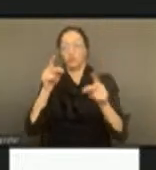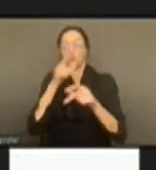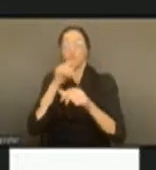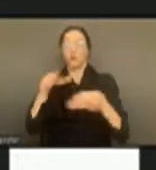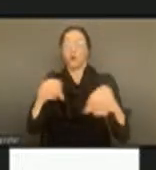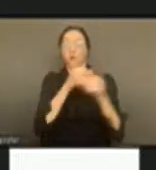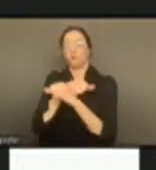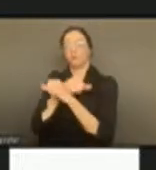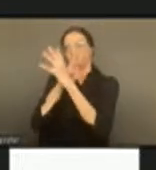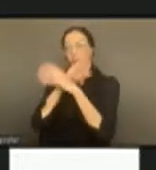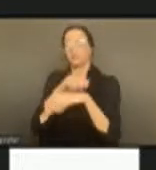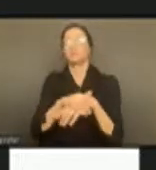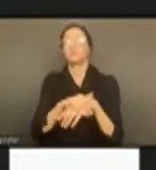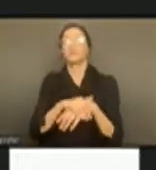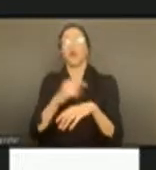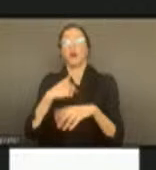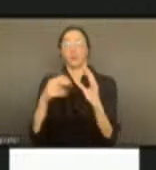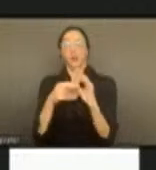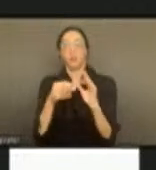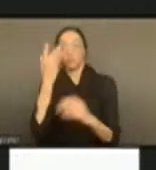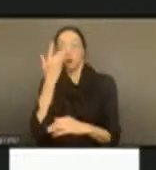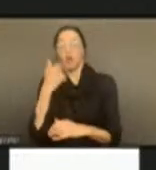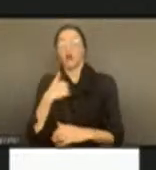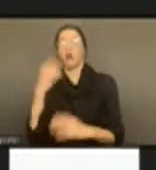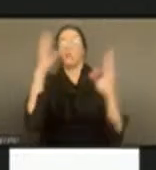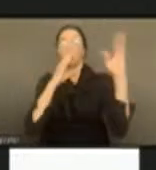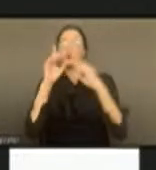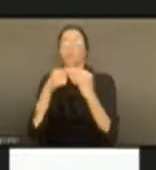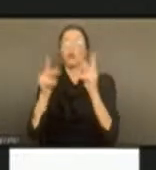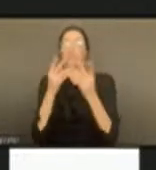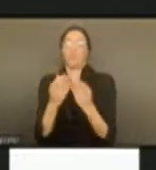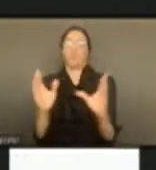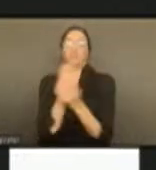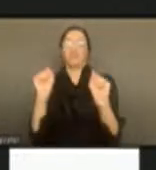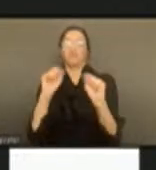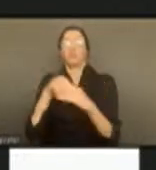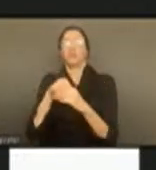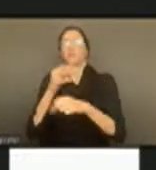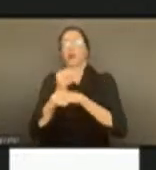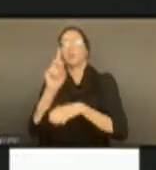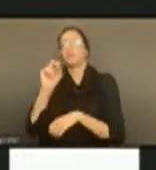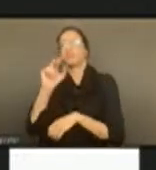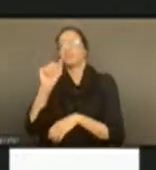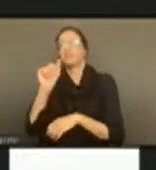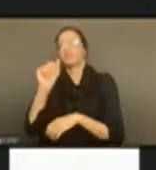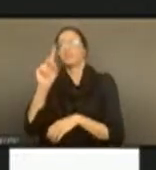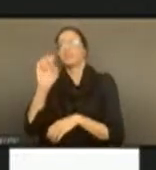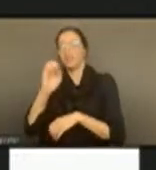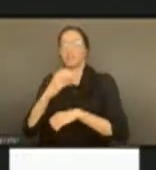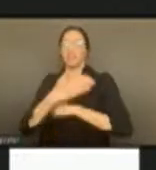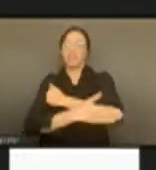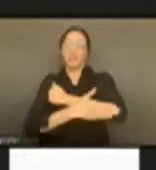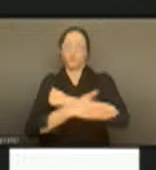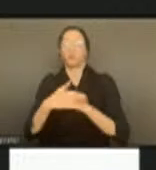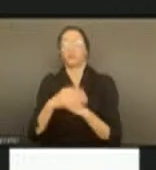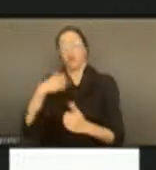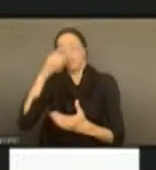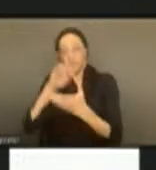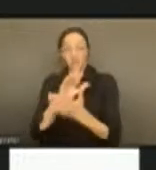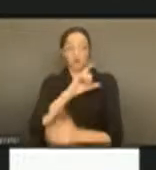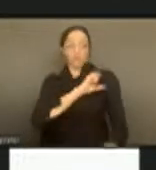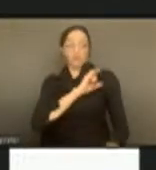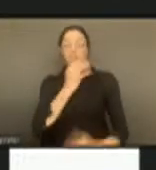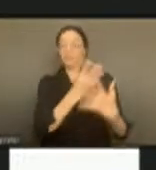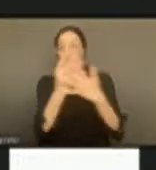public safety in Miami-Dade County. I believe police and jails don't keep us safe, and the overwhelming amount we spend